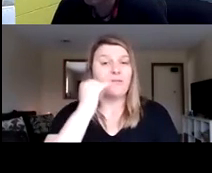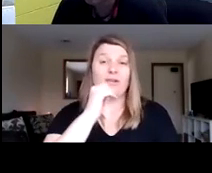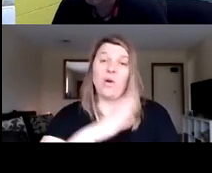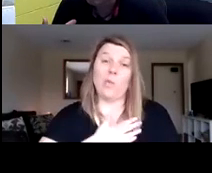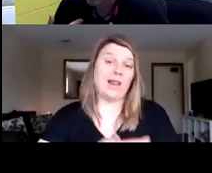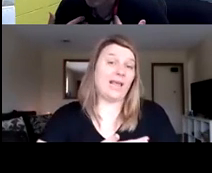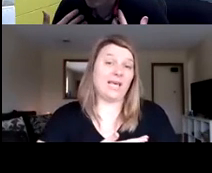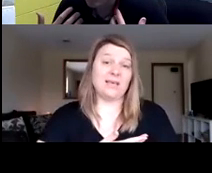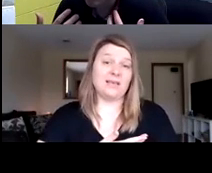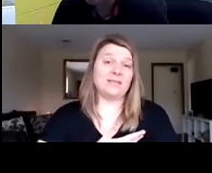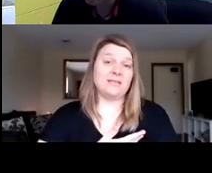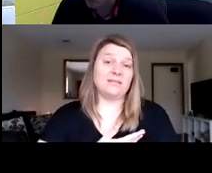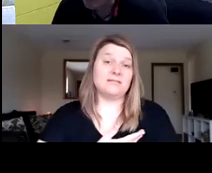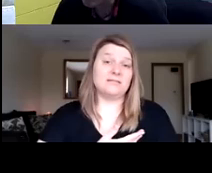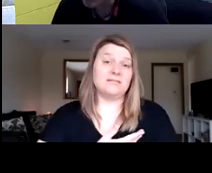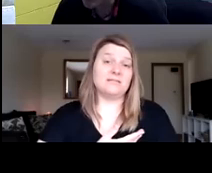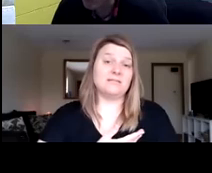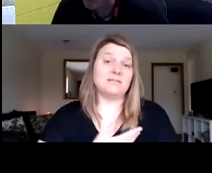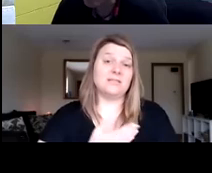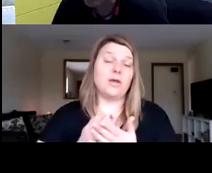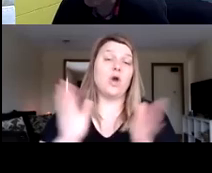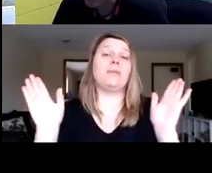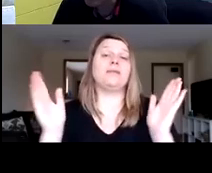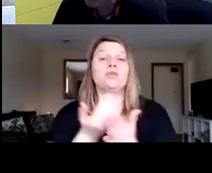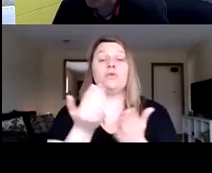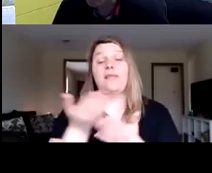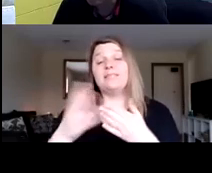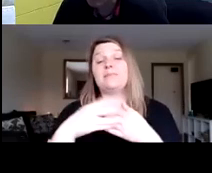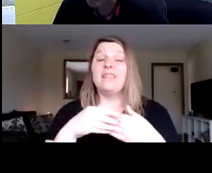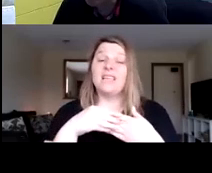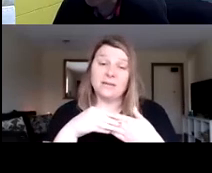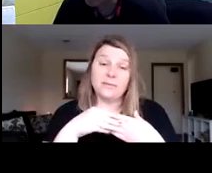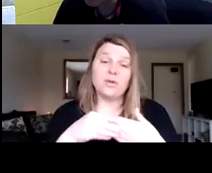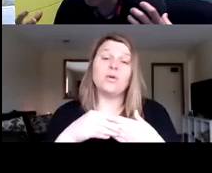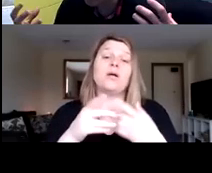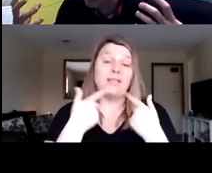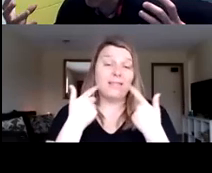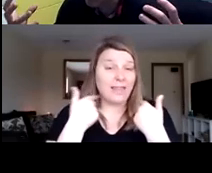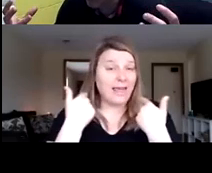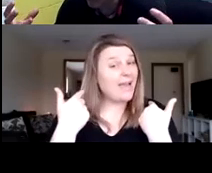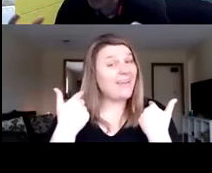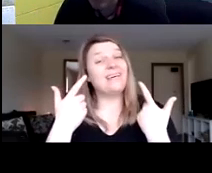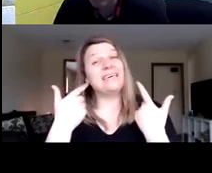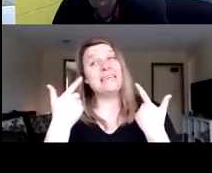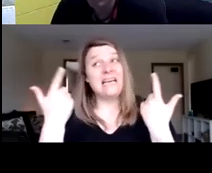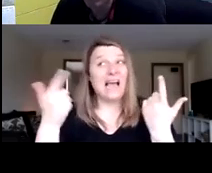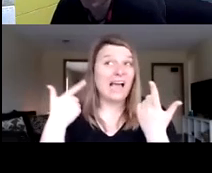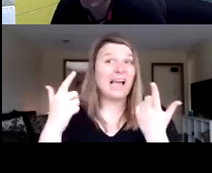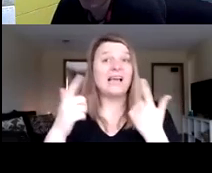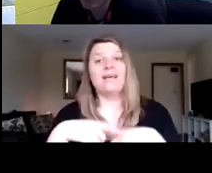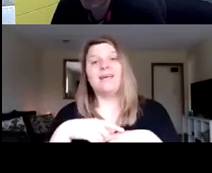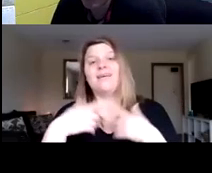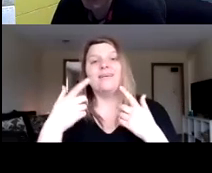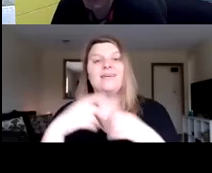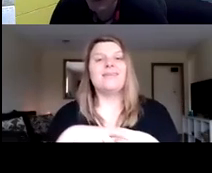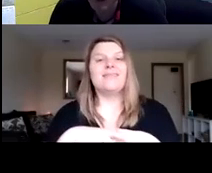be open to new things, be flexible, laugh at things that are kind of a little wonky,